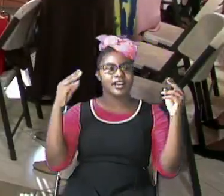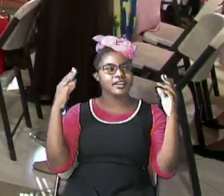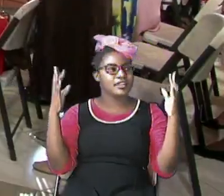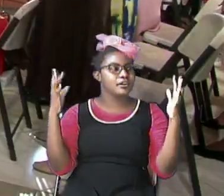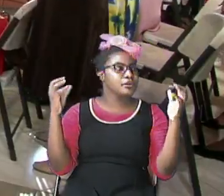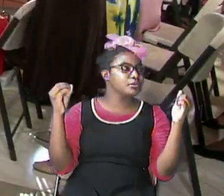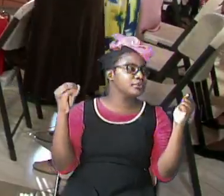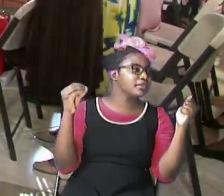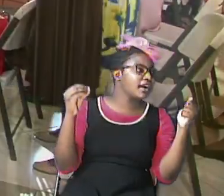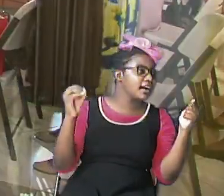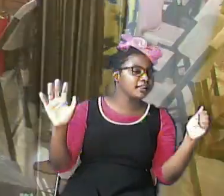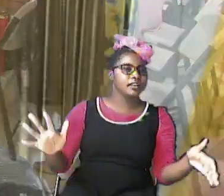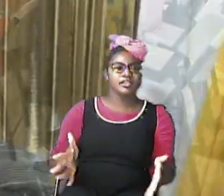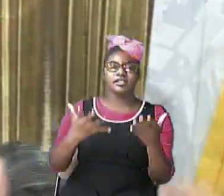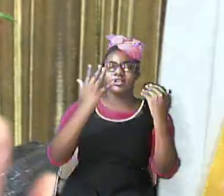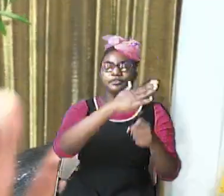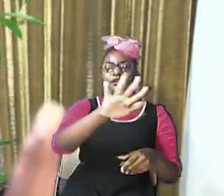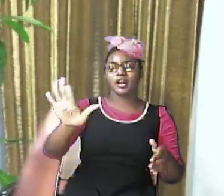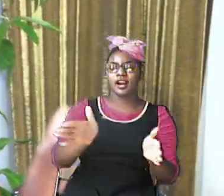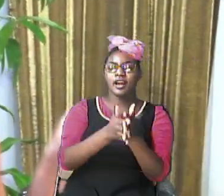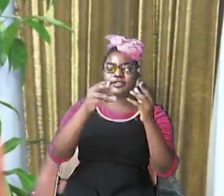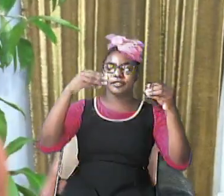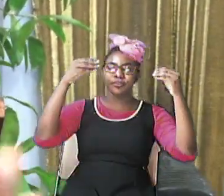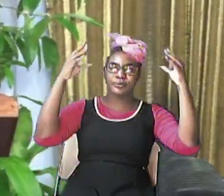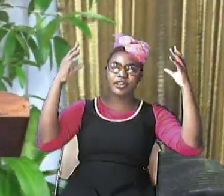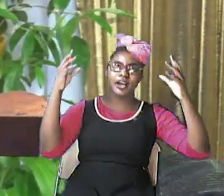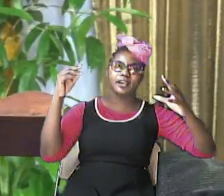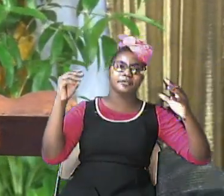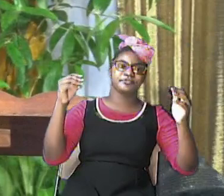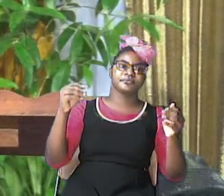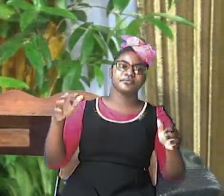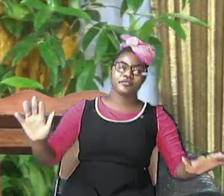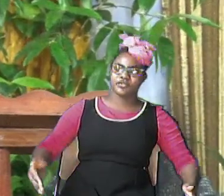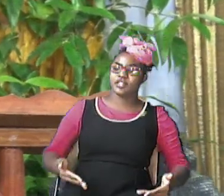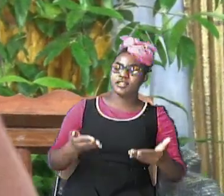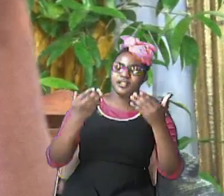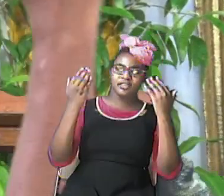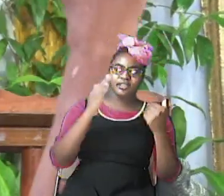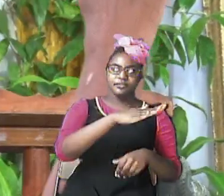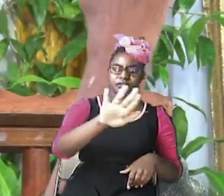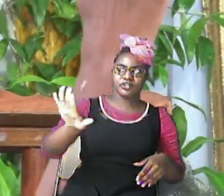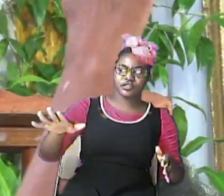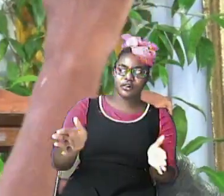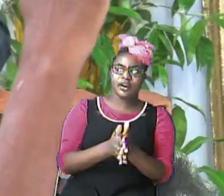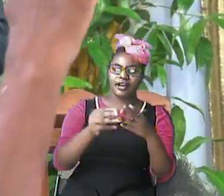time. Lift your hallelujah to Him one more time.